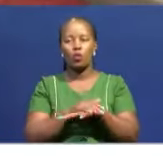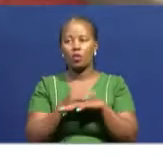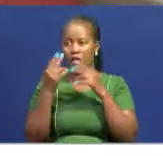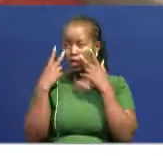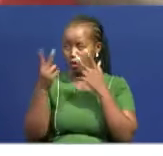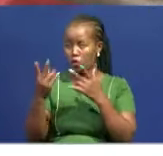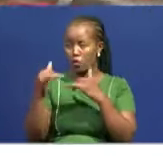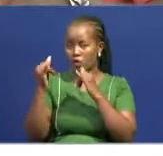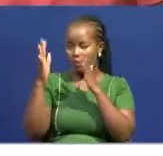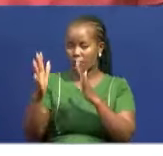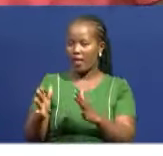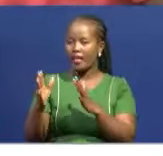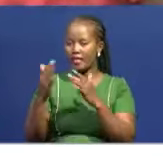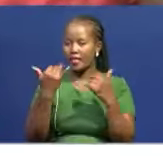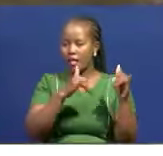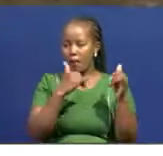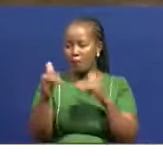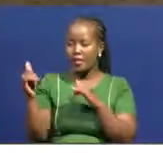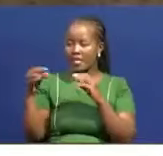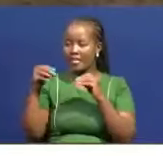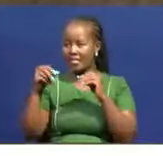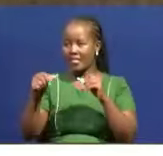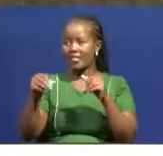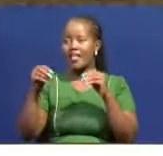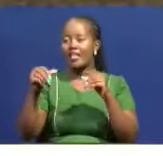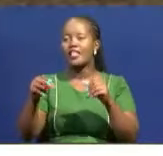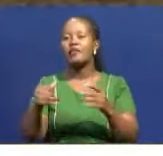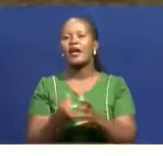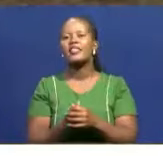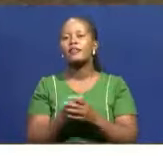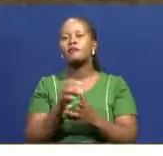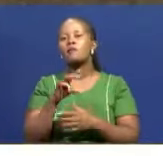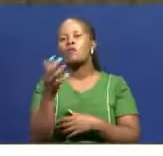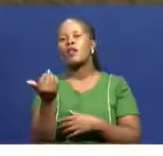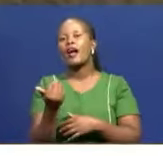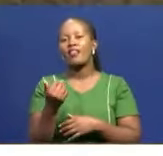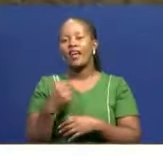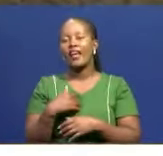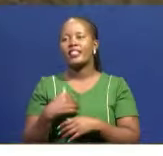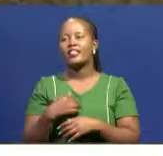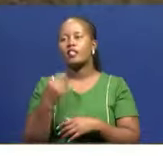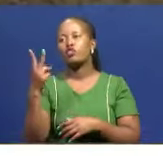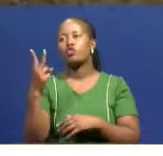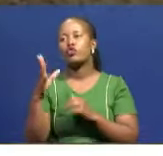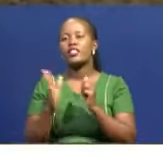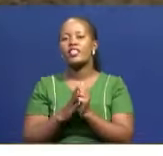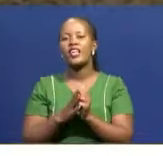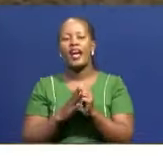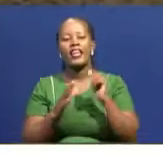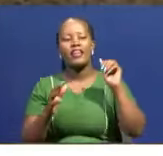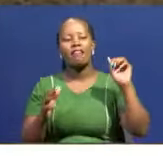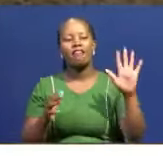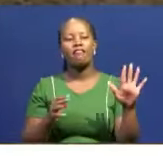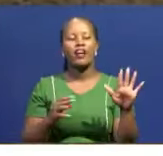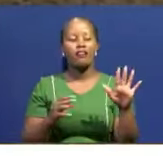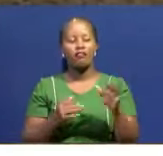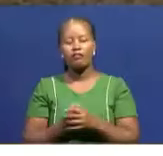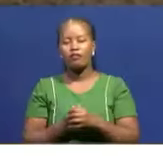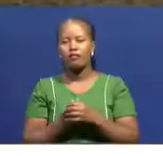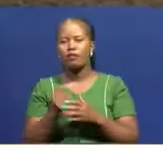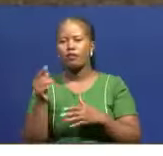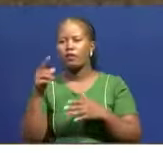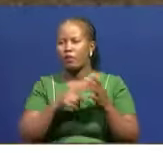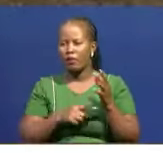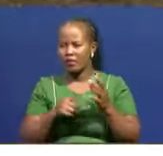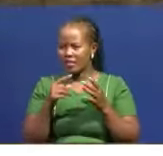conditions. Lions against Rhinos, 29-5 it ended. Lions under Oliver Mangeni. What was the main thing